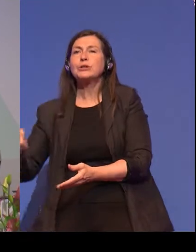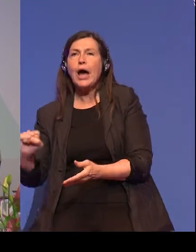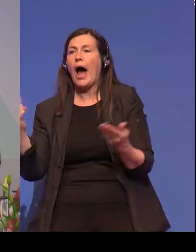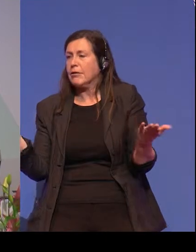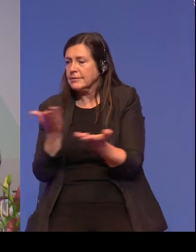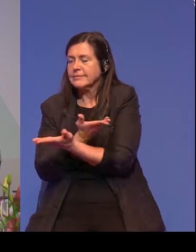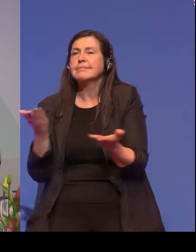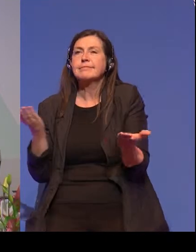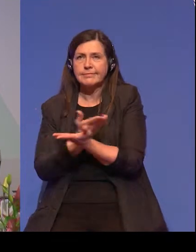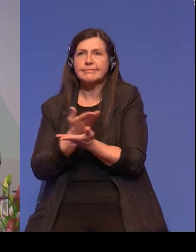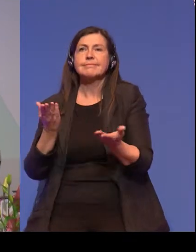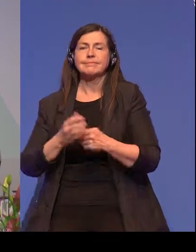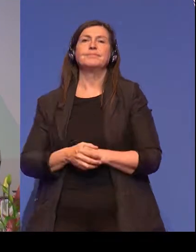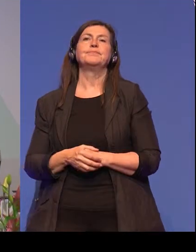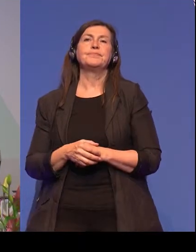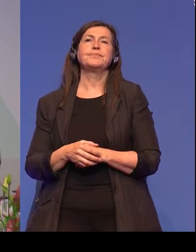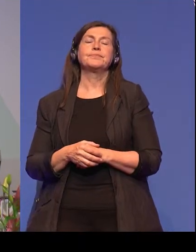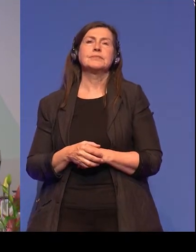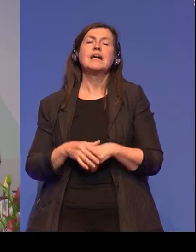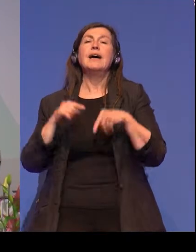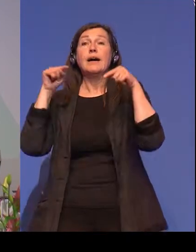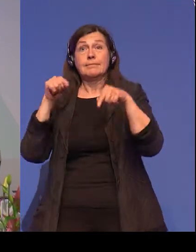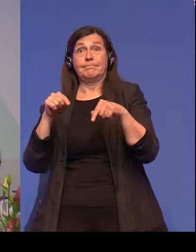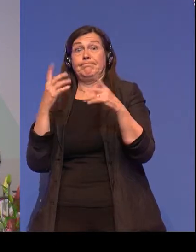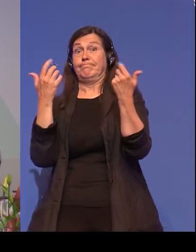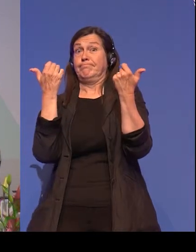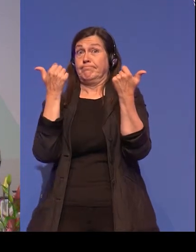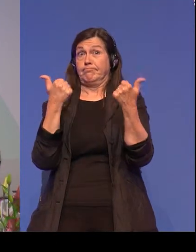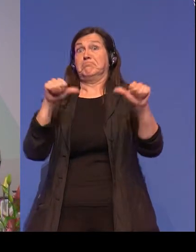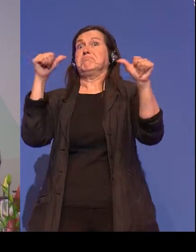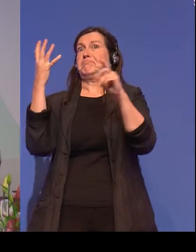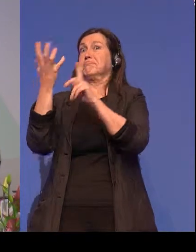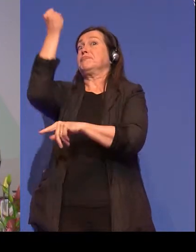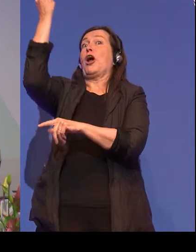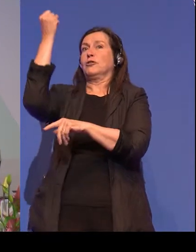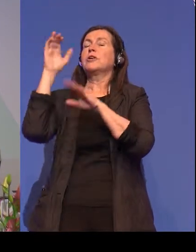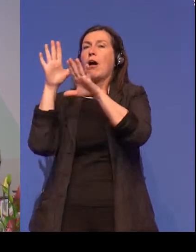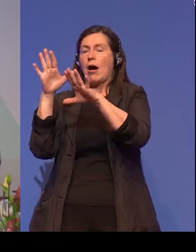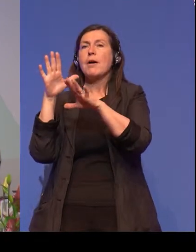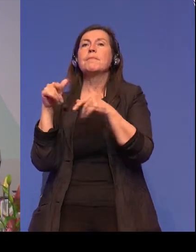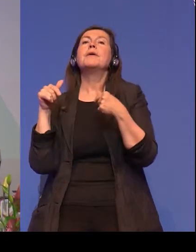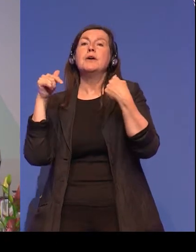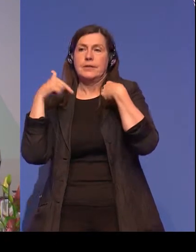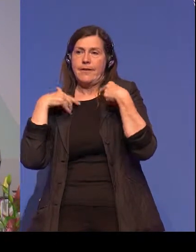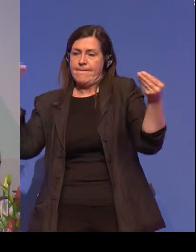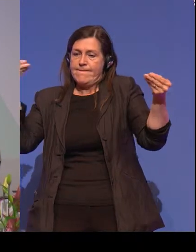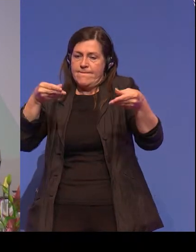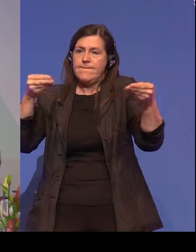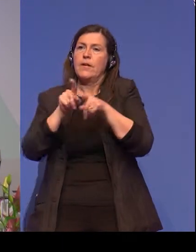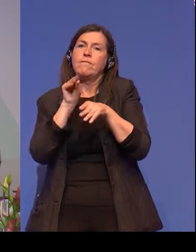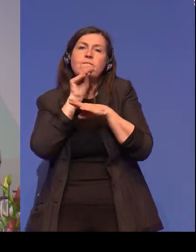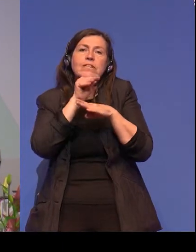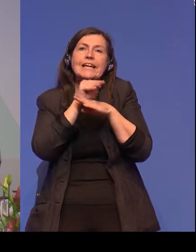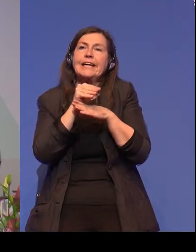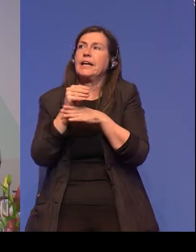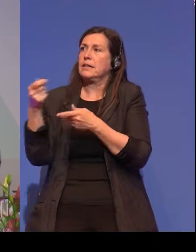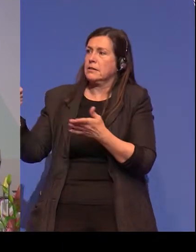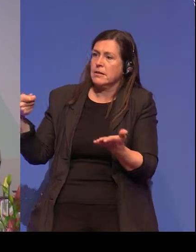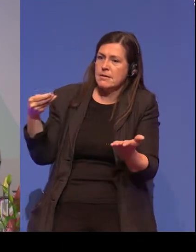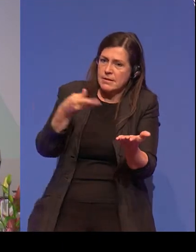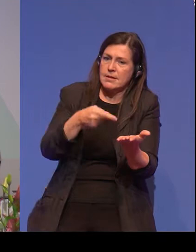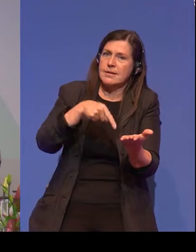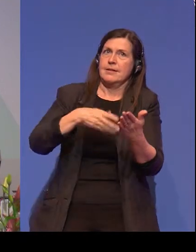important outcomes are intended to feed into the discussions here at the global platform, as well as other meetings